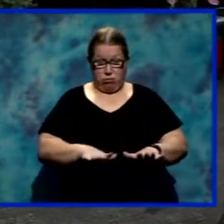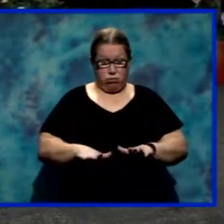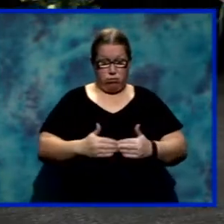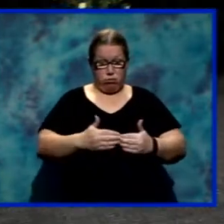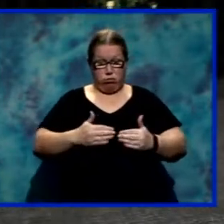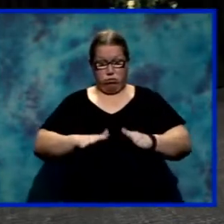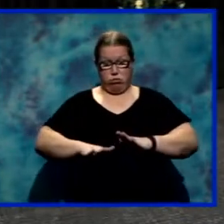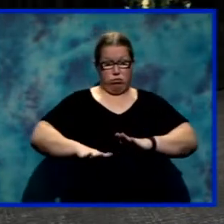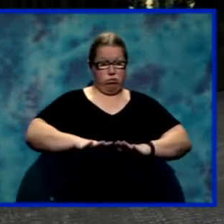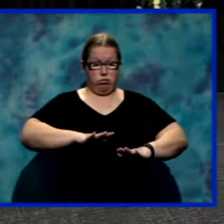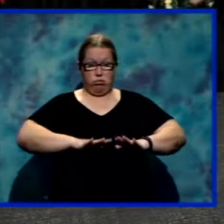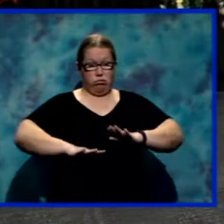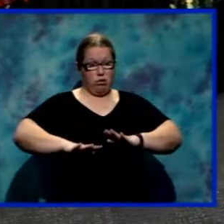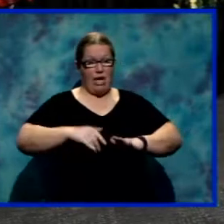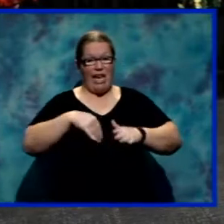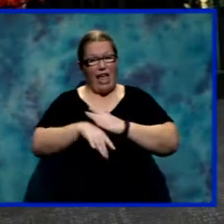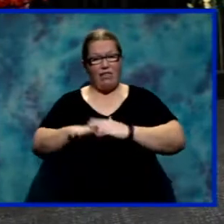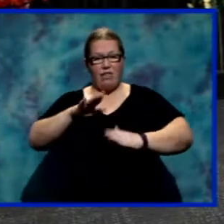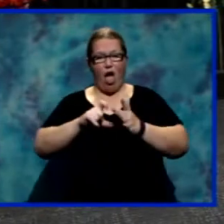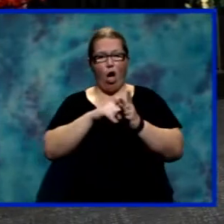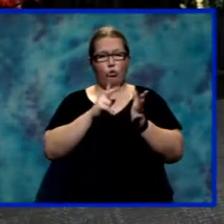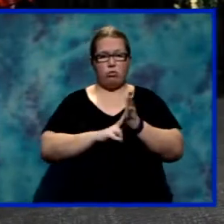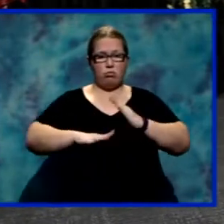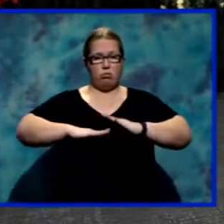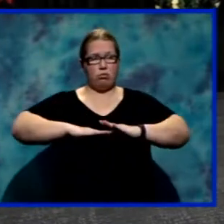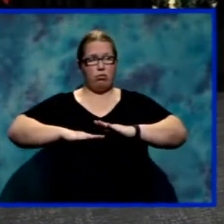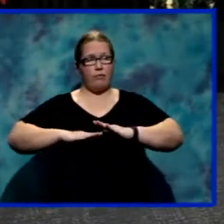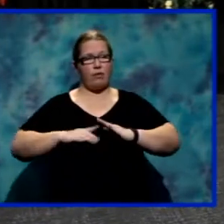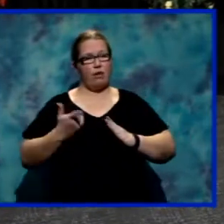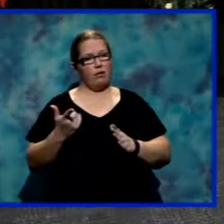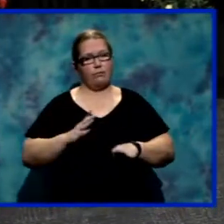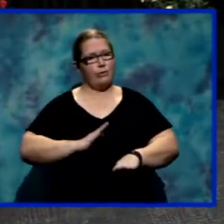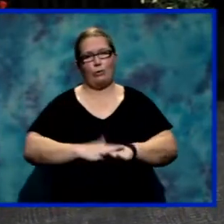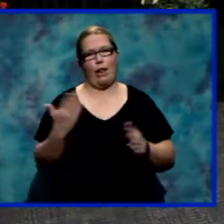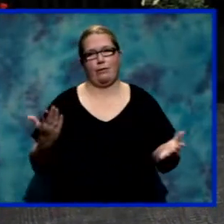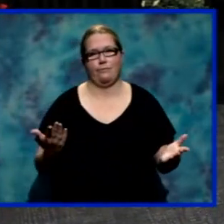out into the river and down into the ocean. And finally, it was too late.